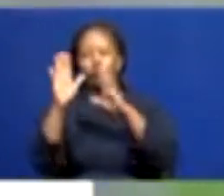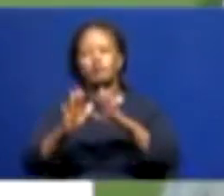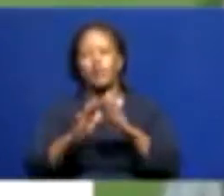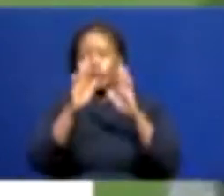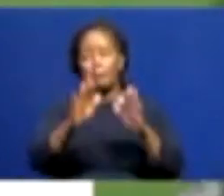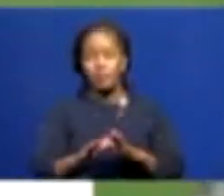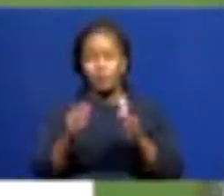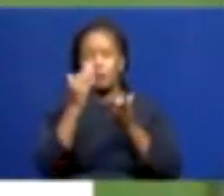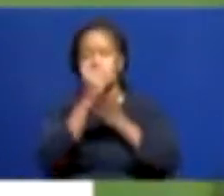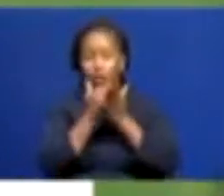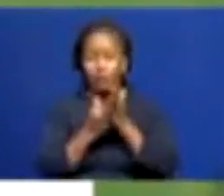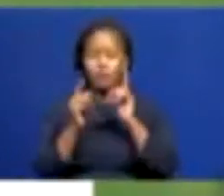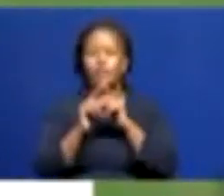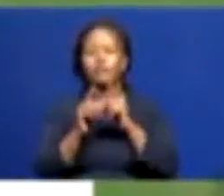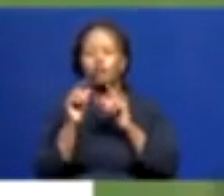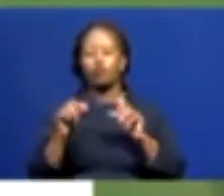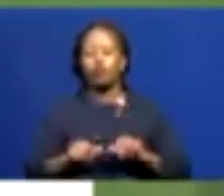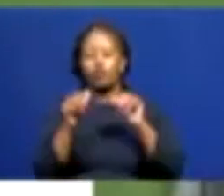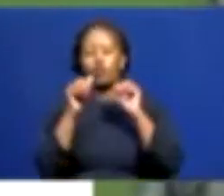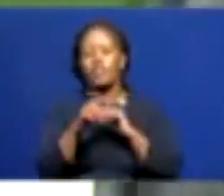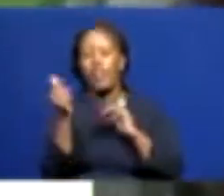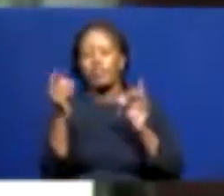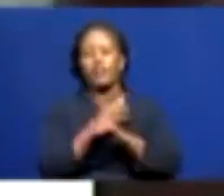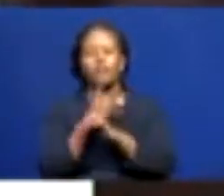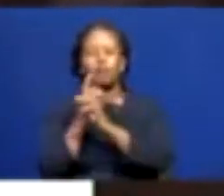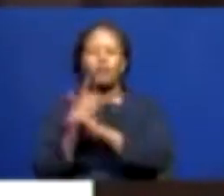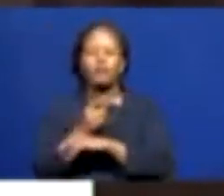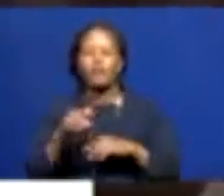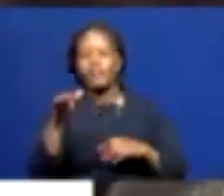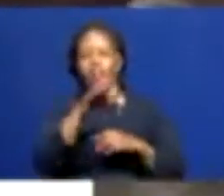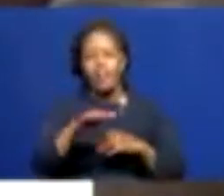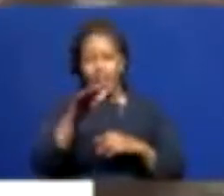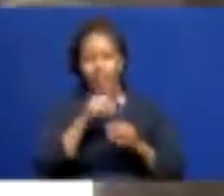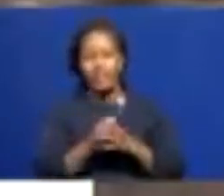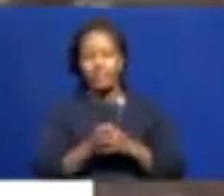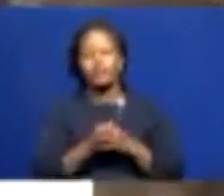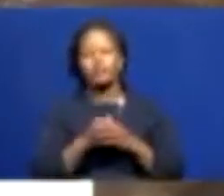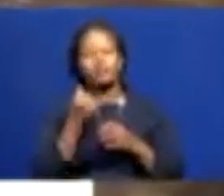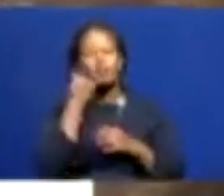be rolled out in Ngaremara, Daba, Oldonyiro, Kina and Garbatula